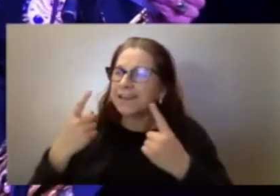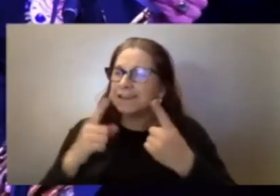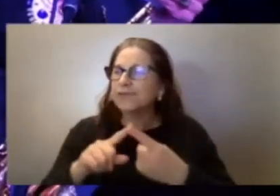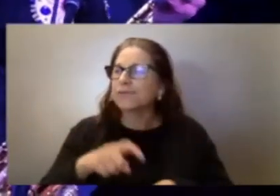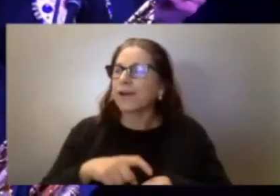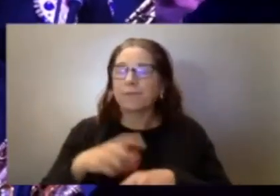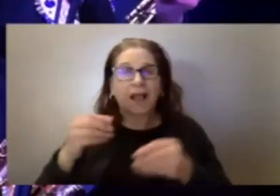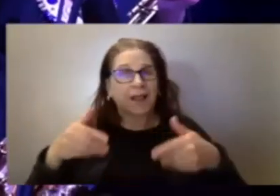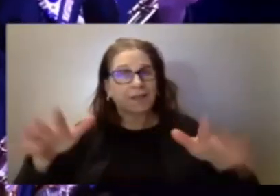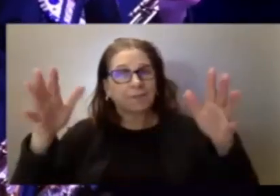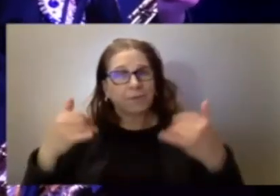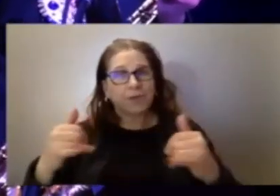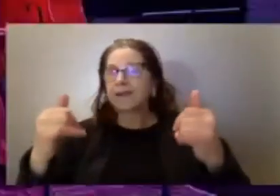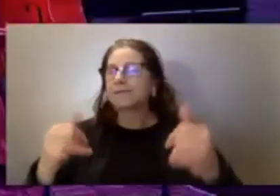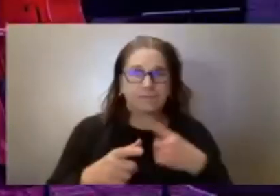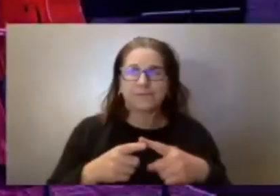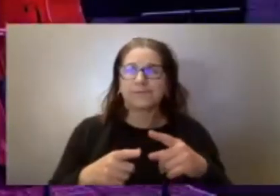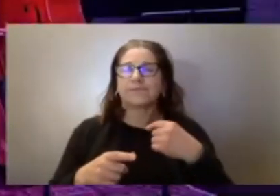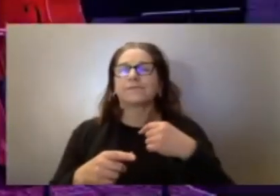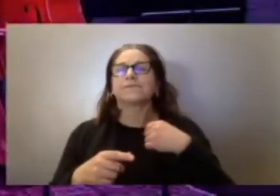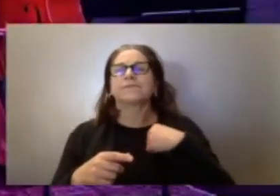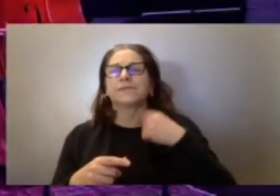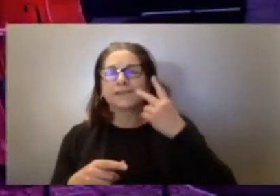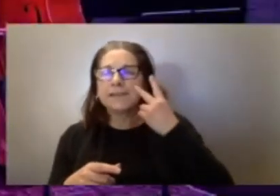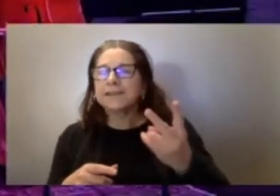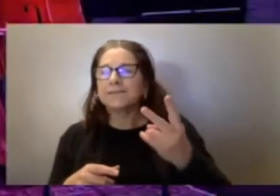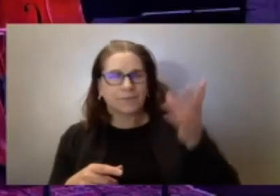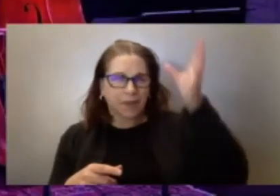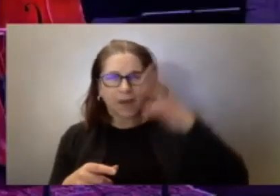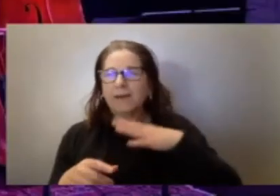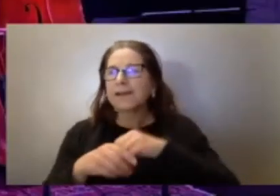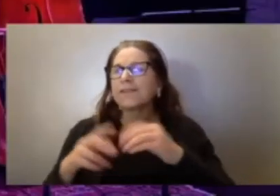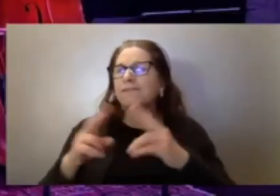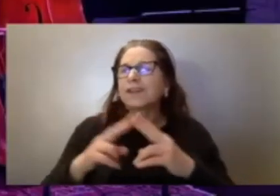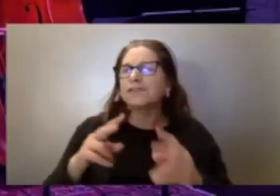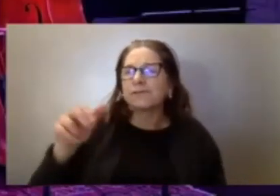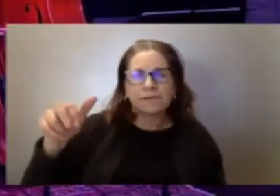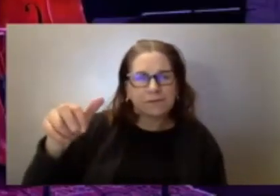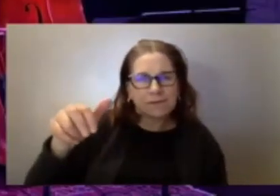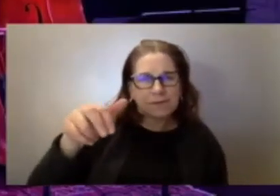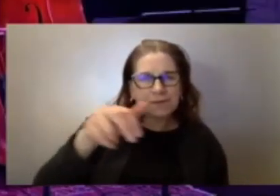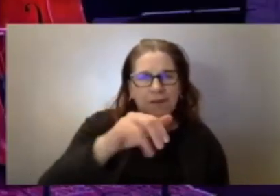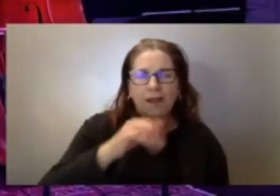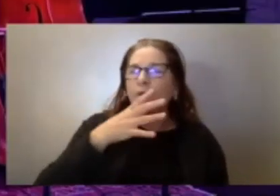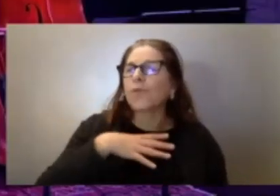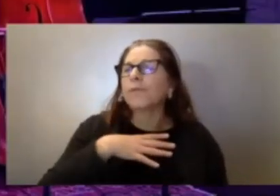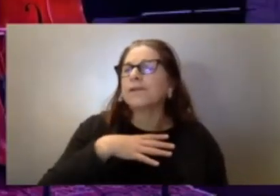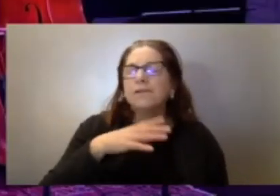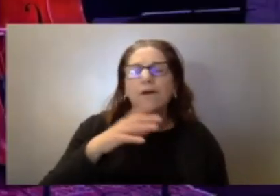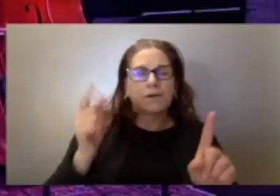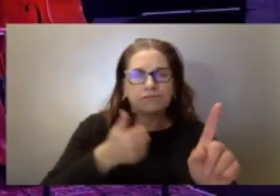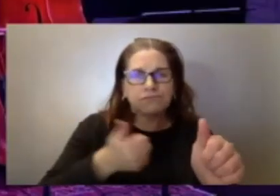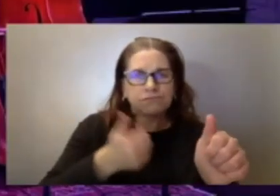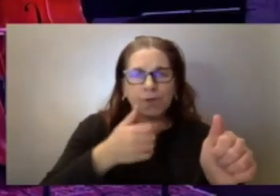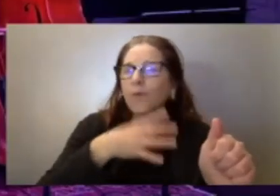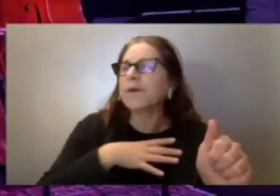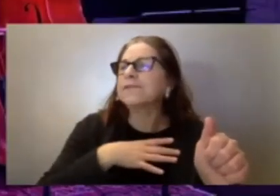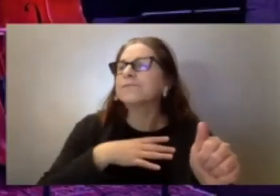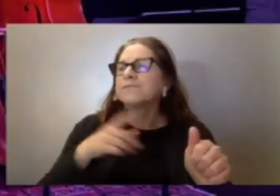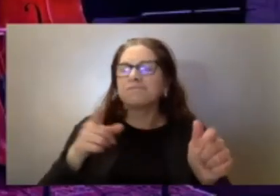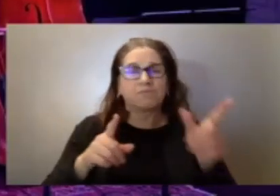village stalk a woman. She's not interested in him, but he won't let go. He stalks her as